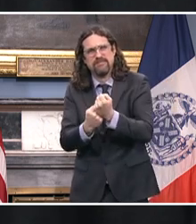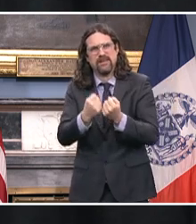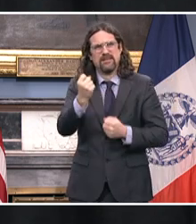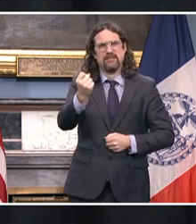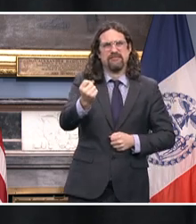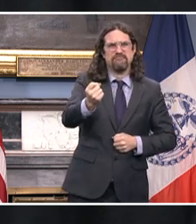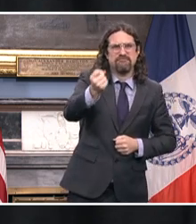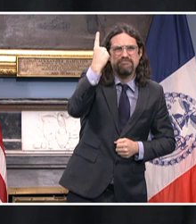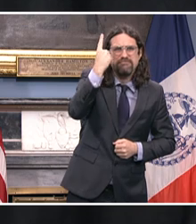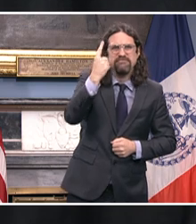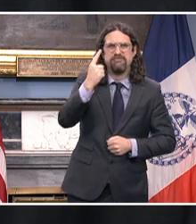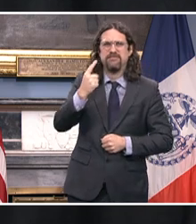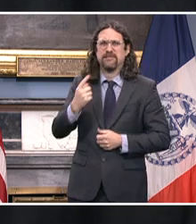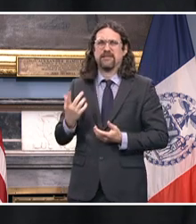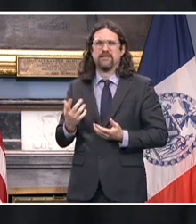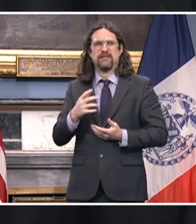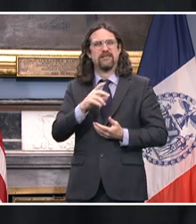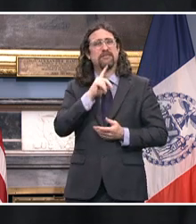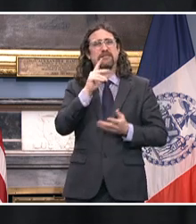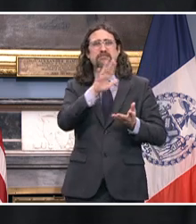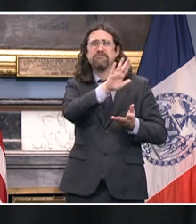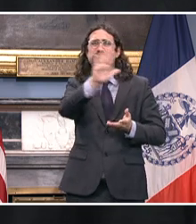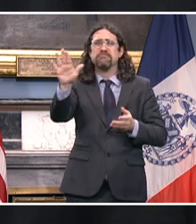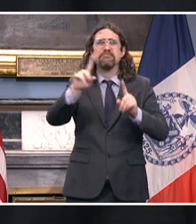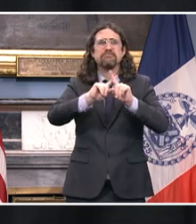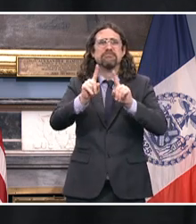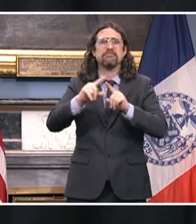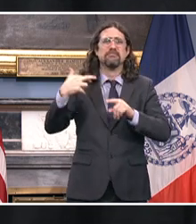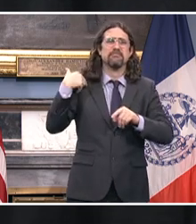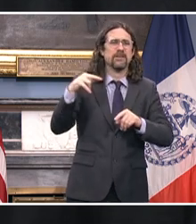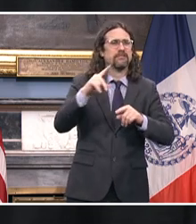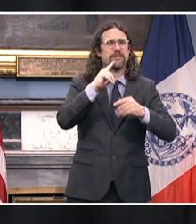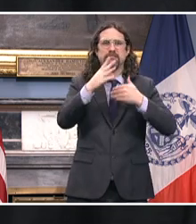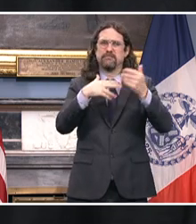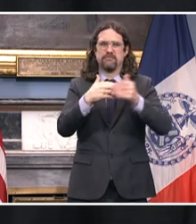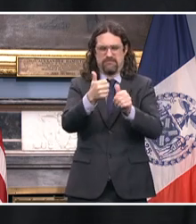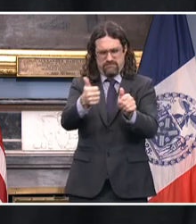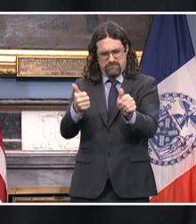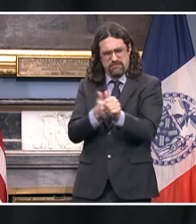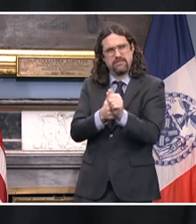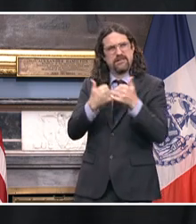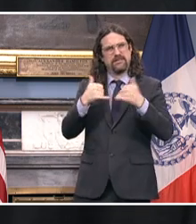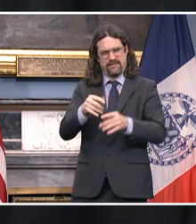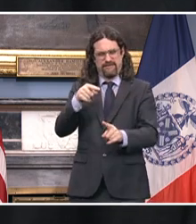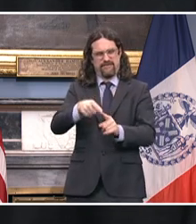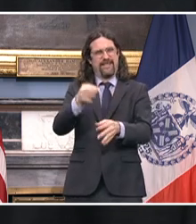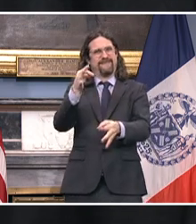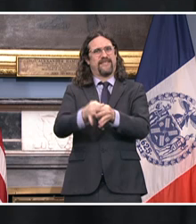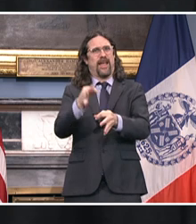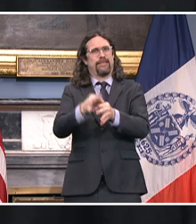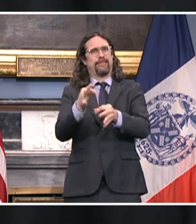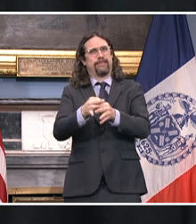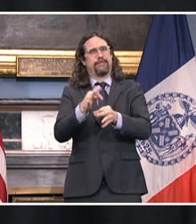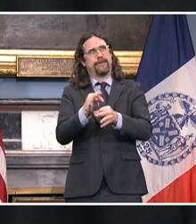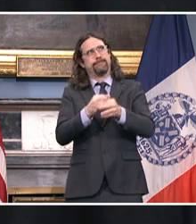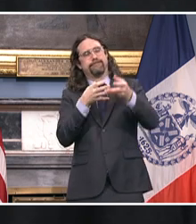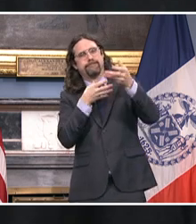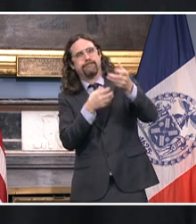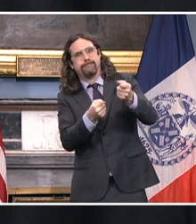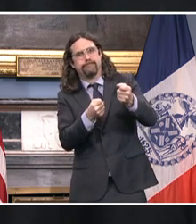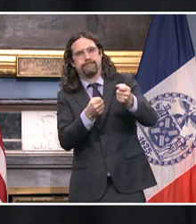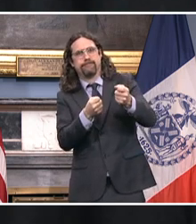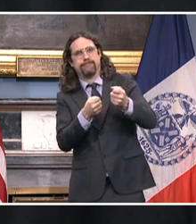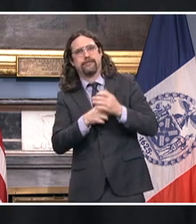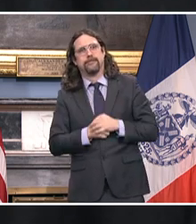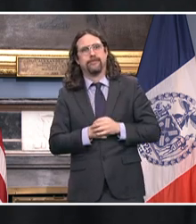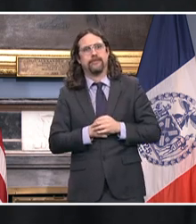that. So this is a time that we could be angry. We have every right to be angry and frustrated. We can't